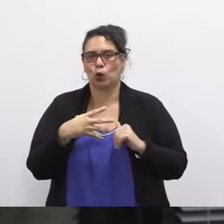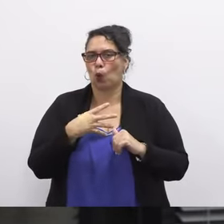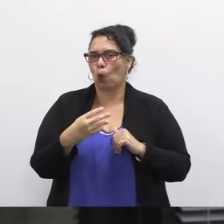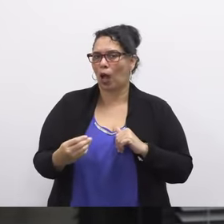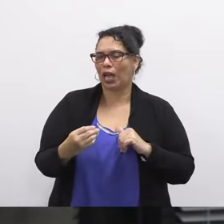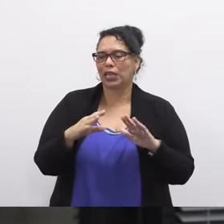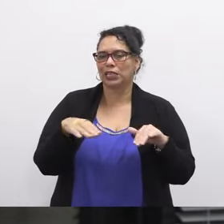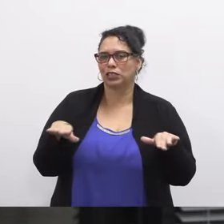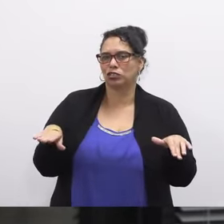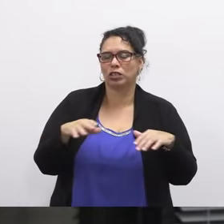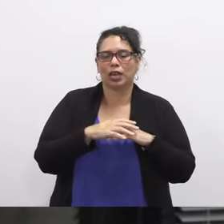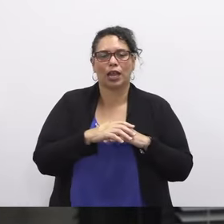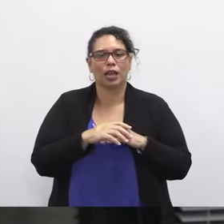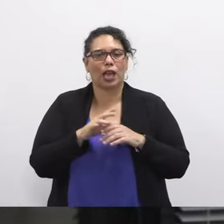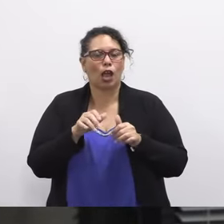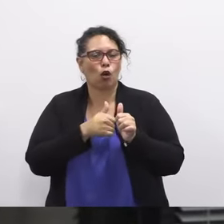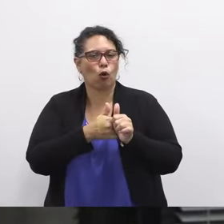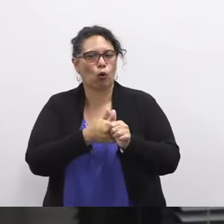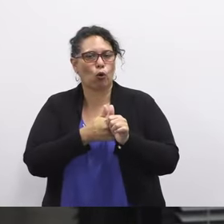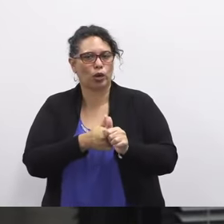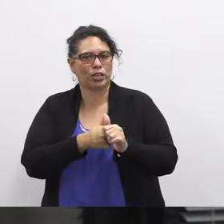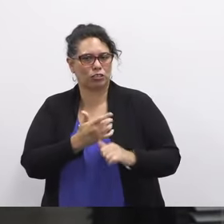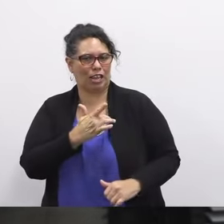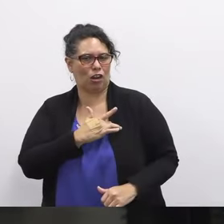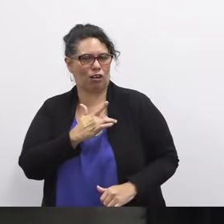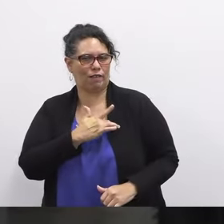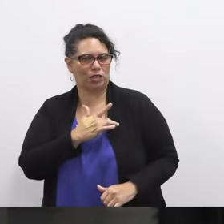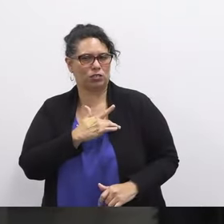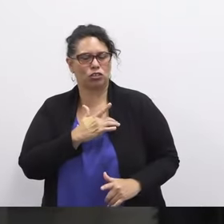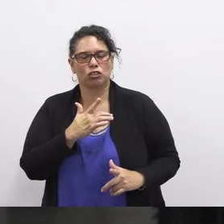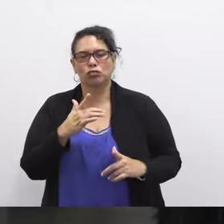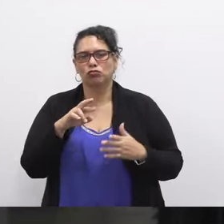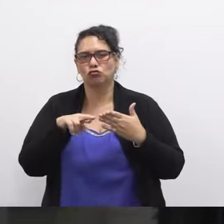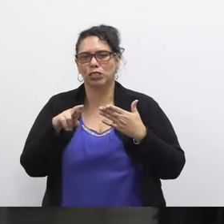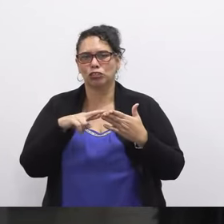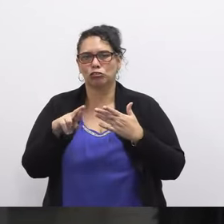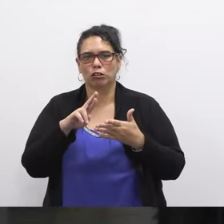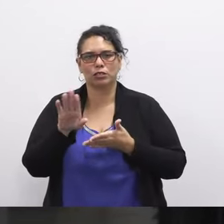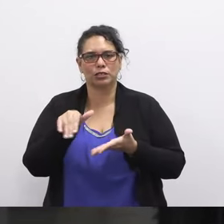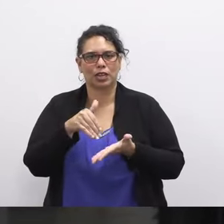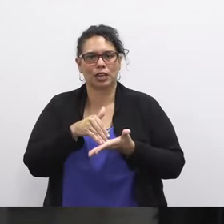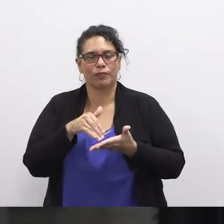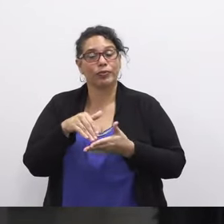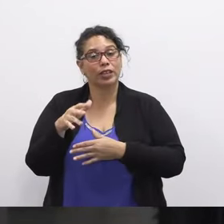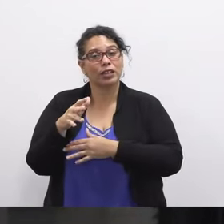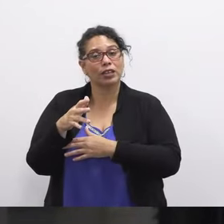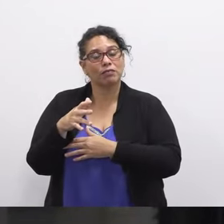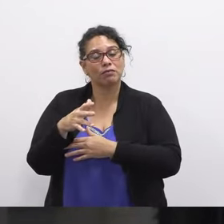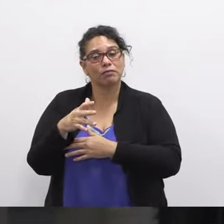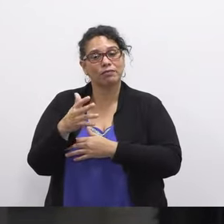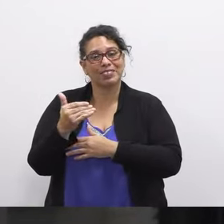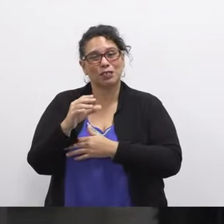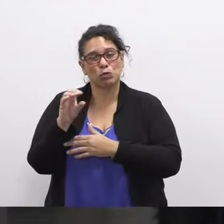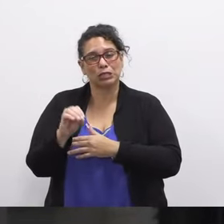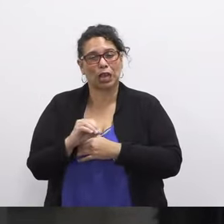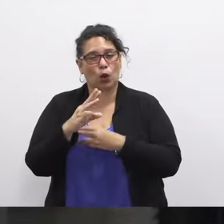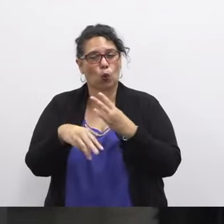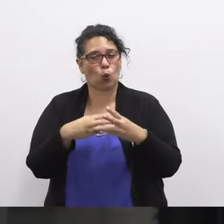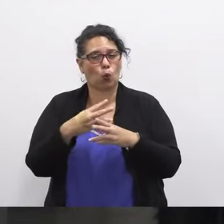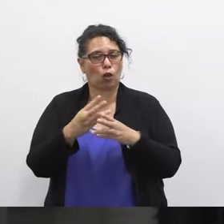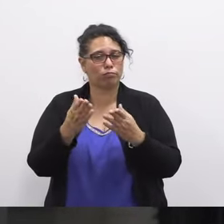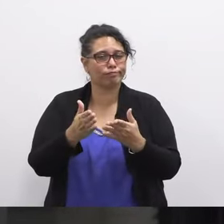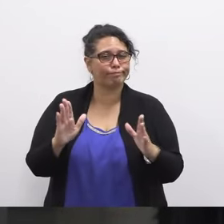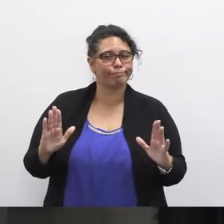the Oxford Cardiovascular Research Centers, 15% of the worldwide deaths from COVID-19 may be linked to